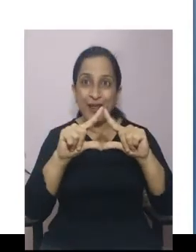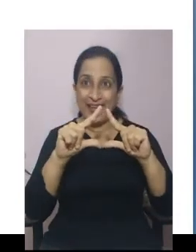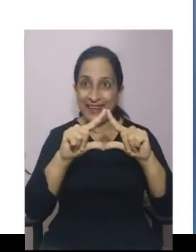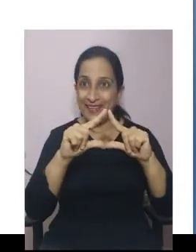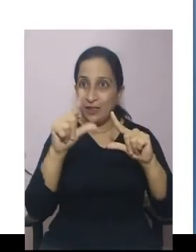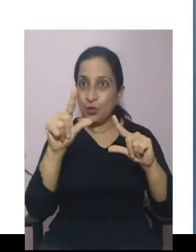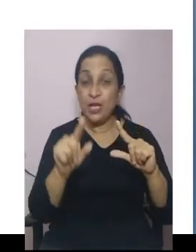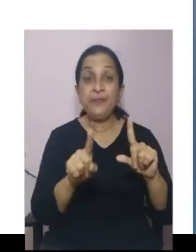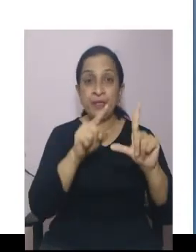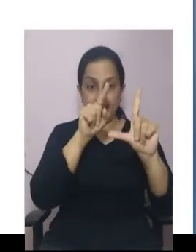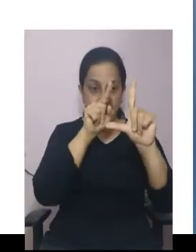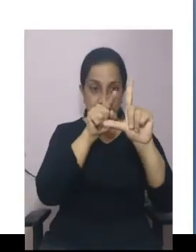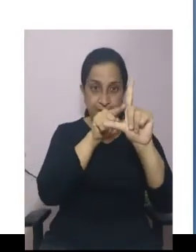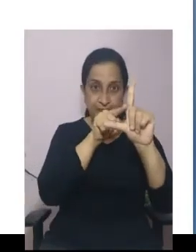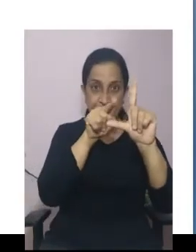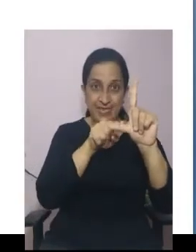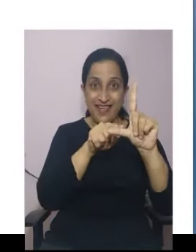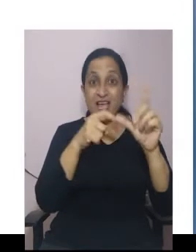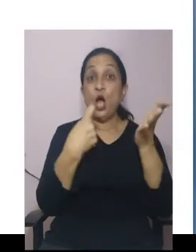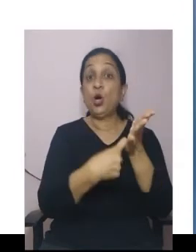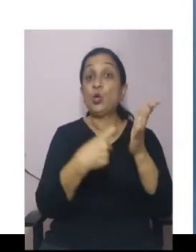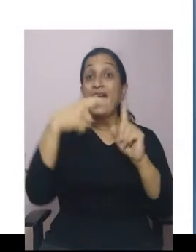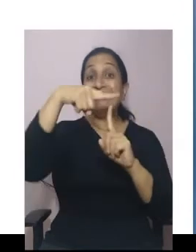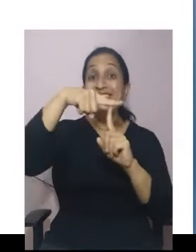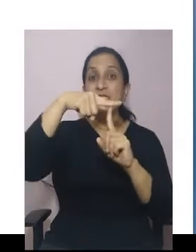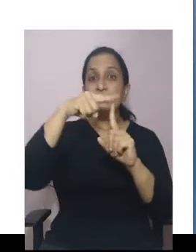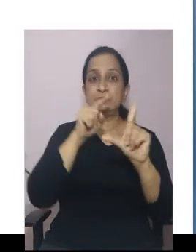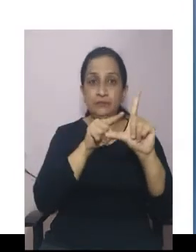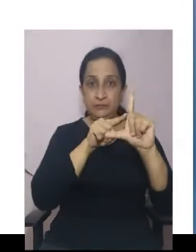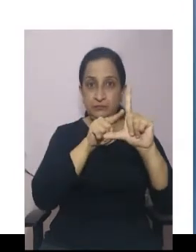right angle triangle. It is not drawn here. So